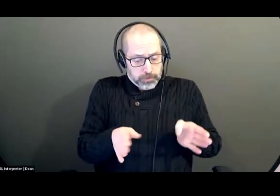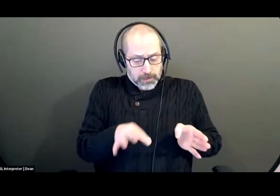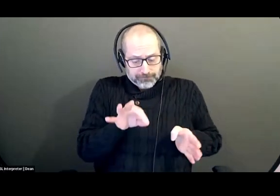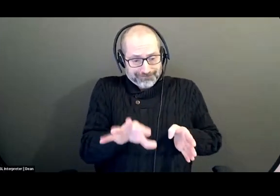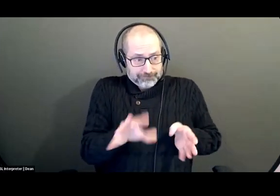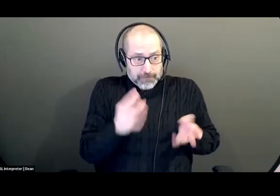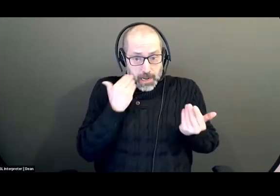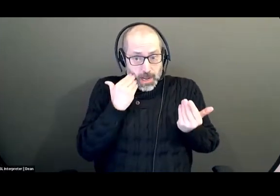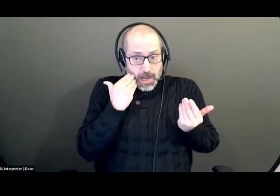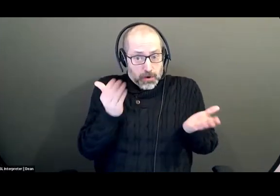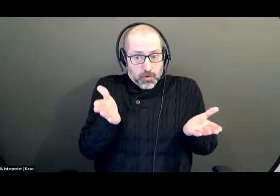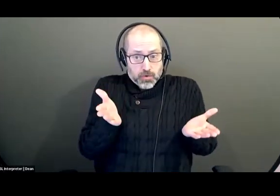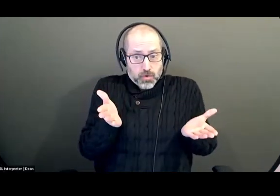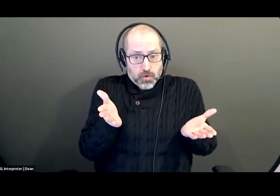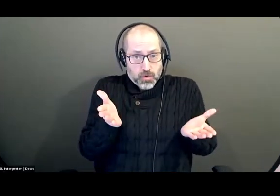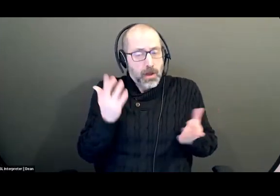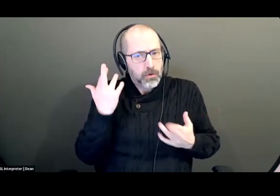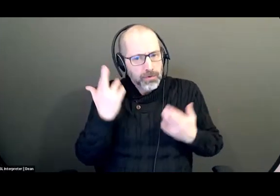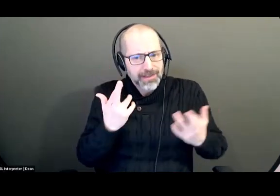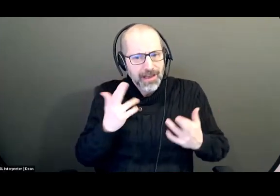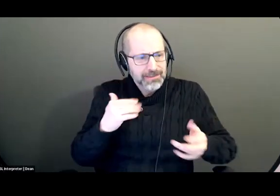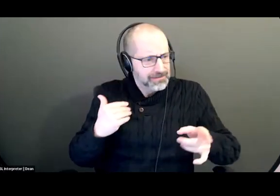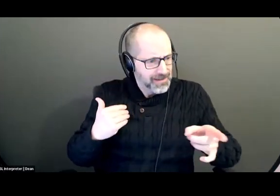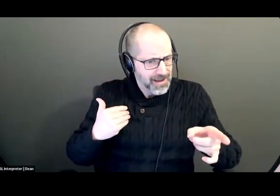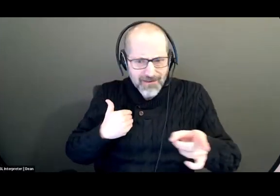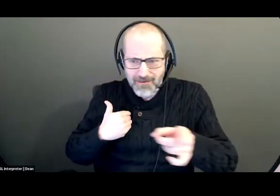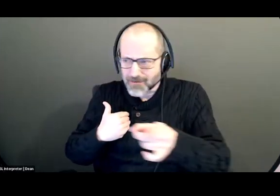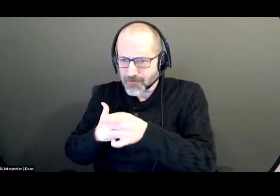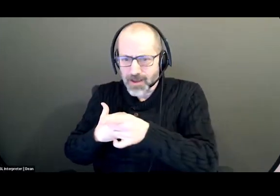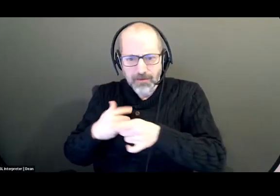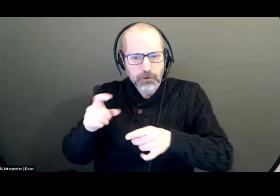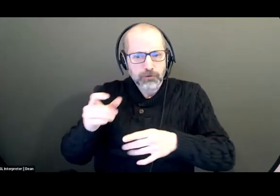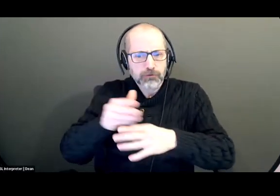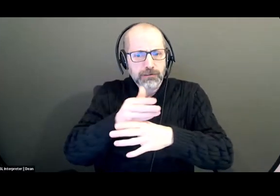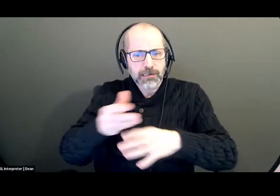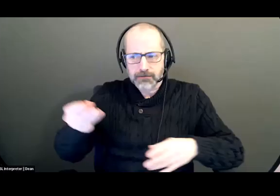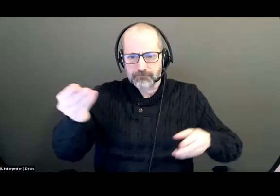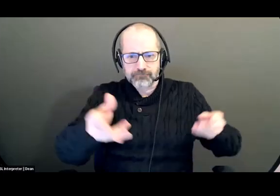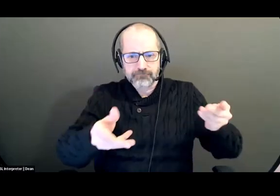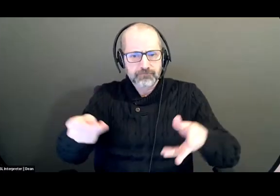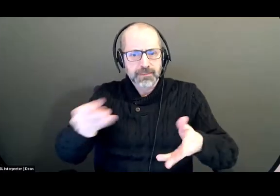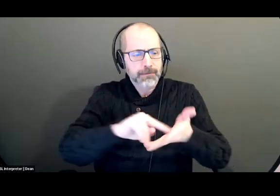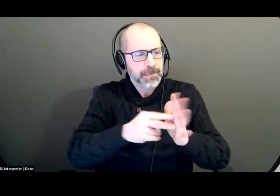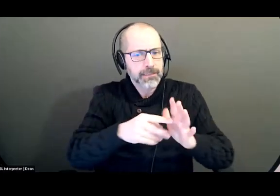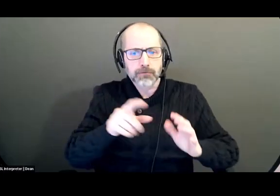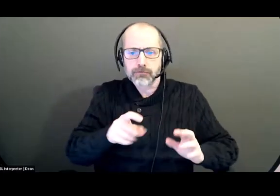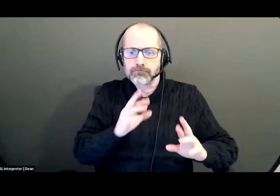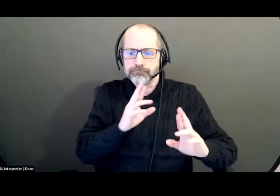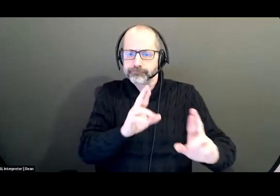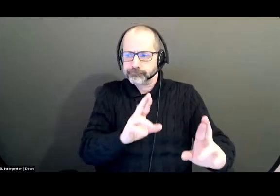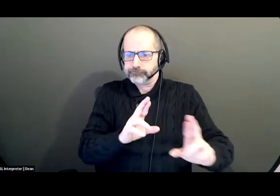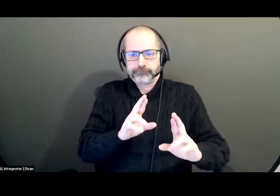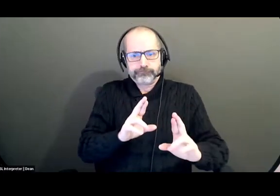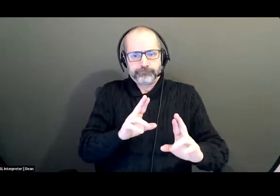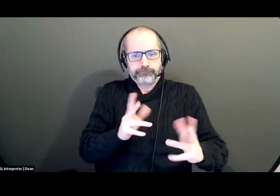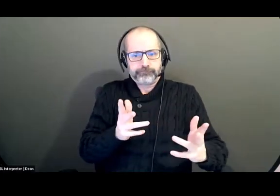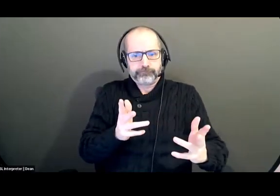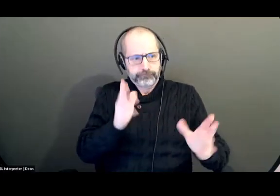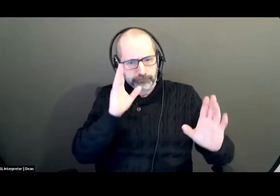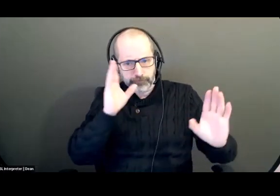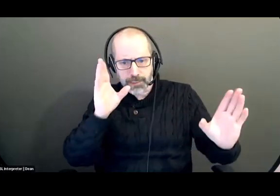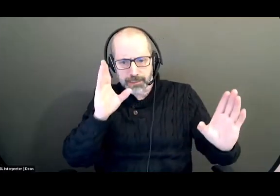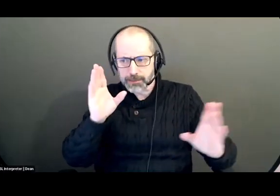It's important to begin with, I don't know, and recognize we all have assets to share, and we need to